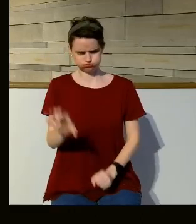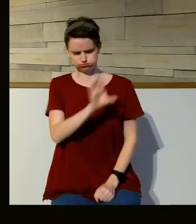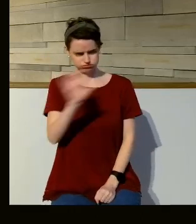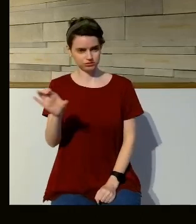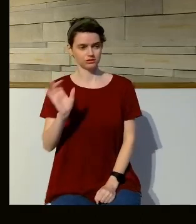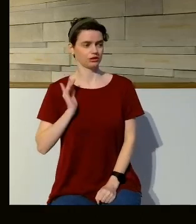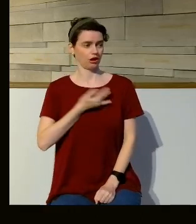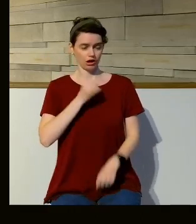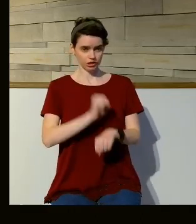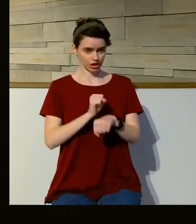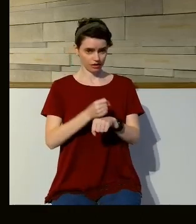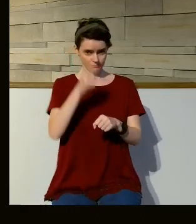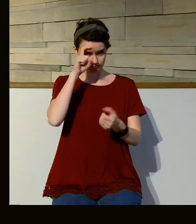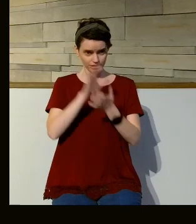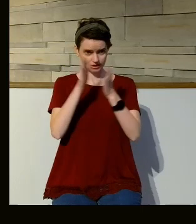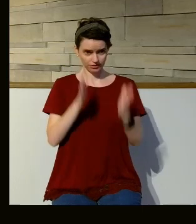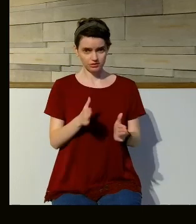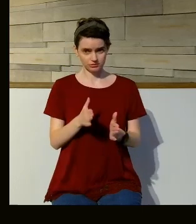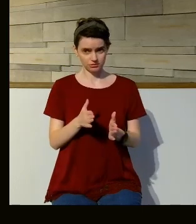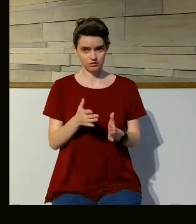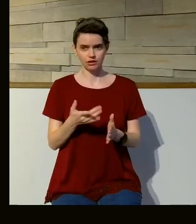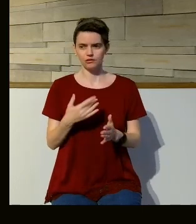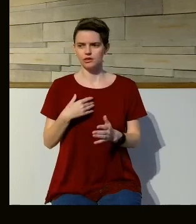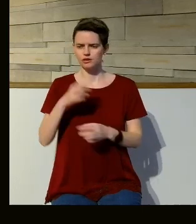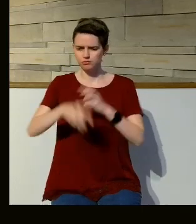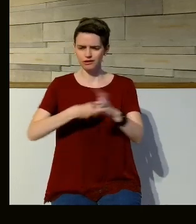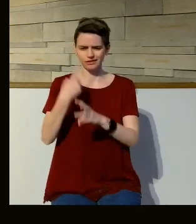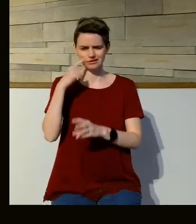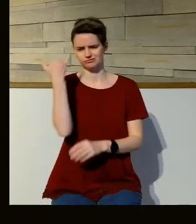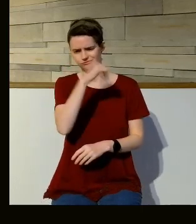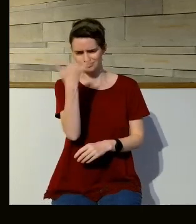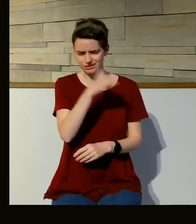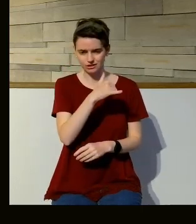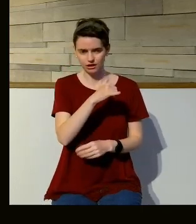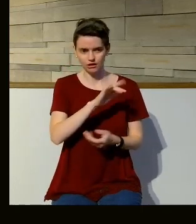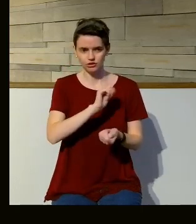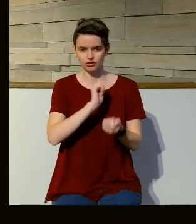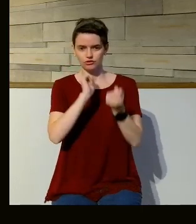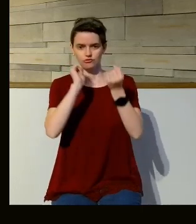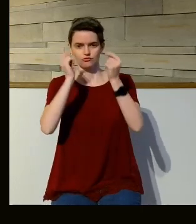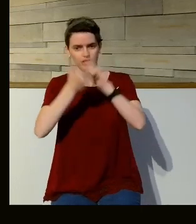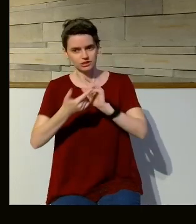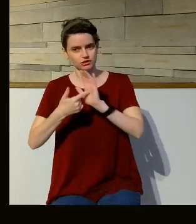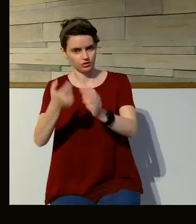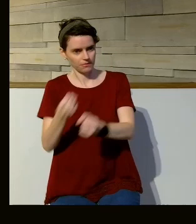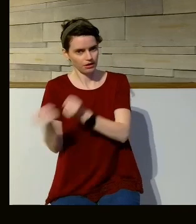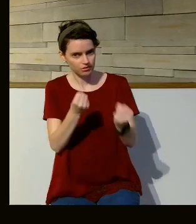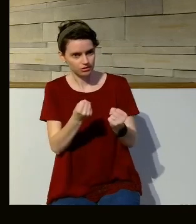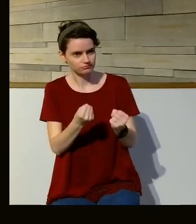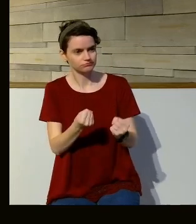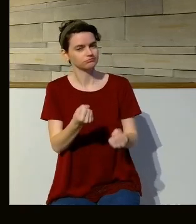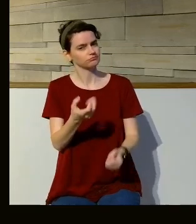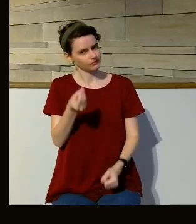as believers is how do we take what the world deems as foolishness and translate that to demonstrate its power? Well, I submit